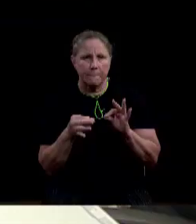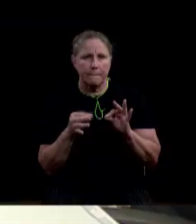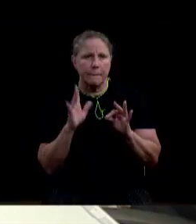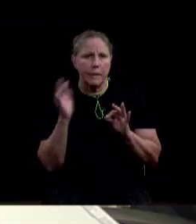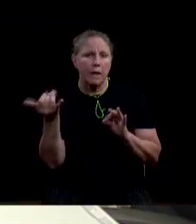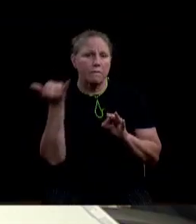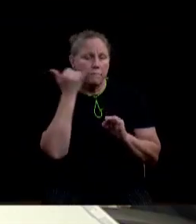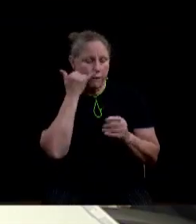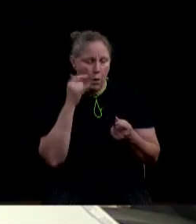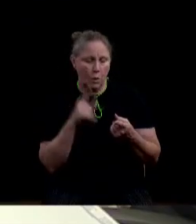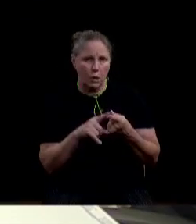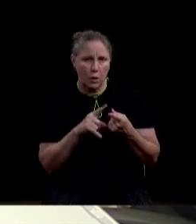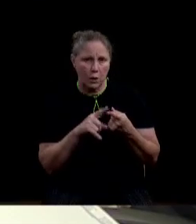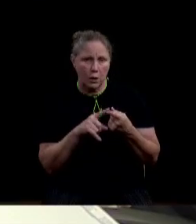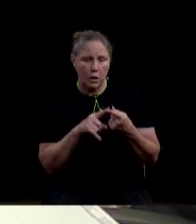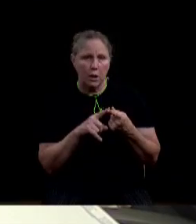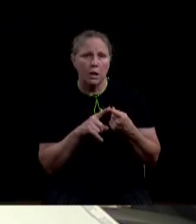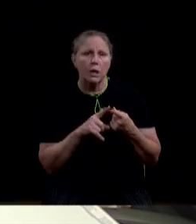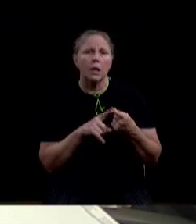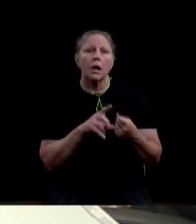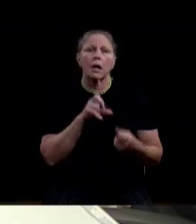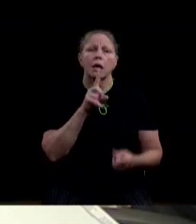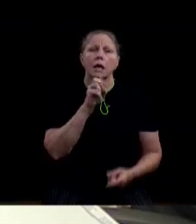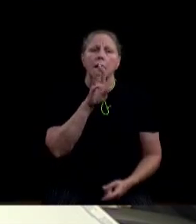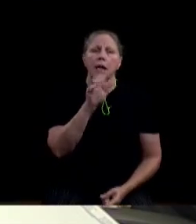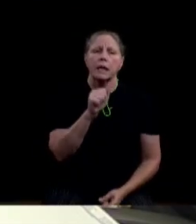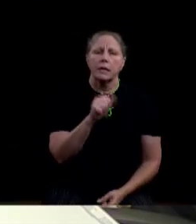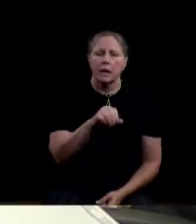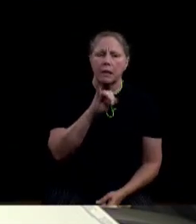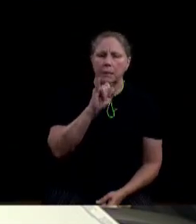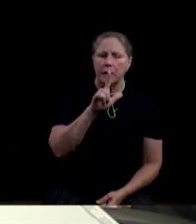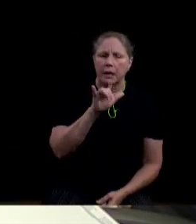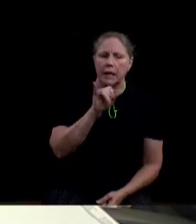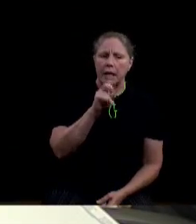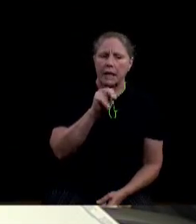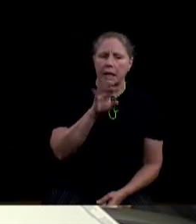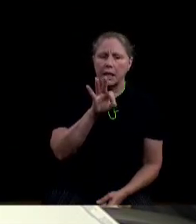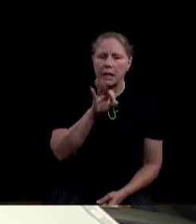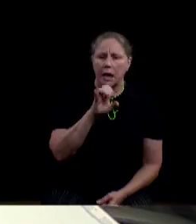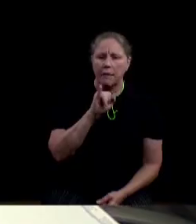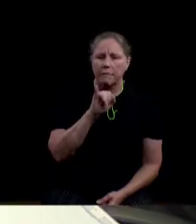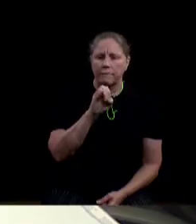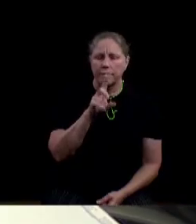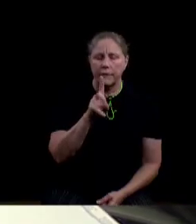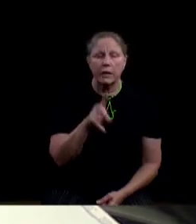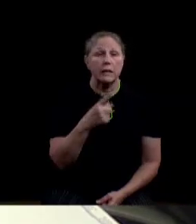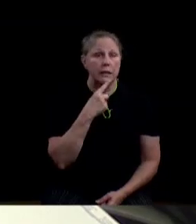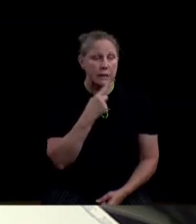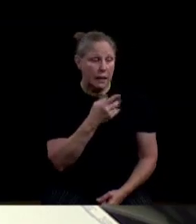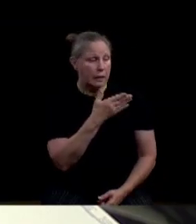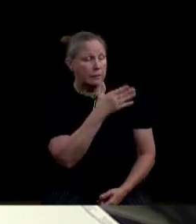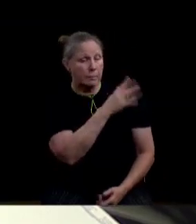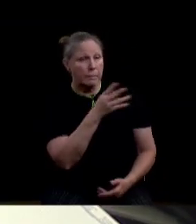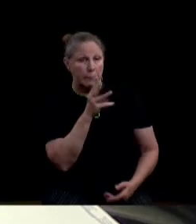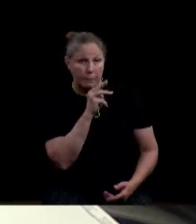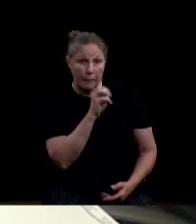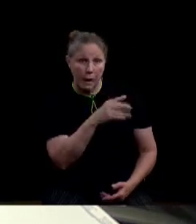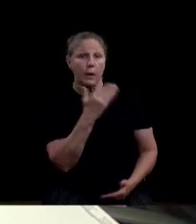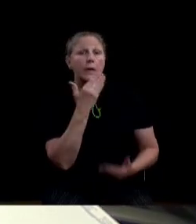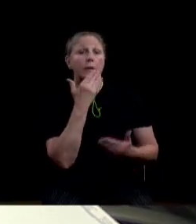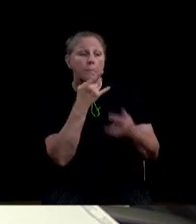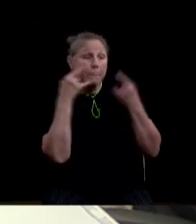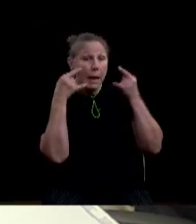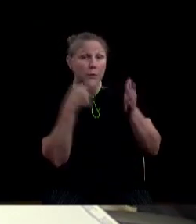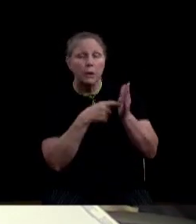Deborah Illenfeld. She called to say thank you to Mayor Deaver for the mask order. She is high risk and appreciates the efforts